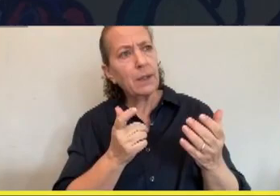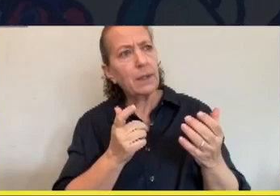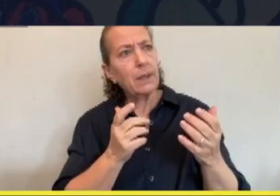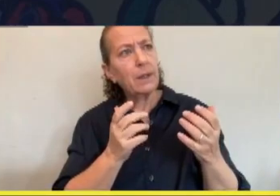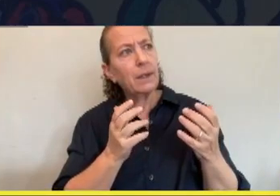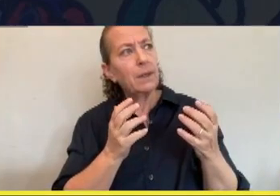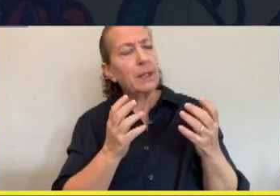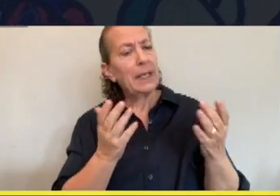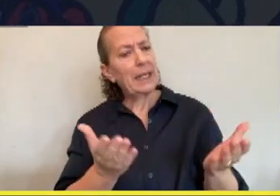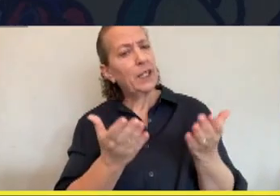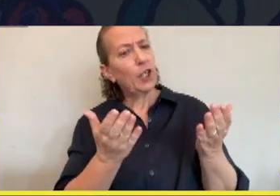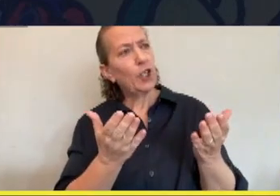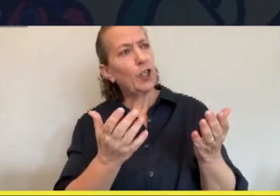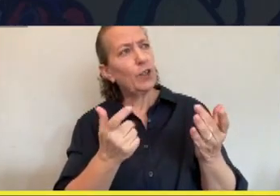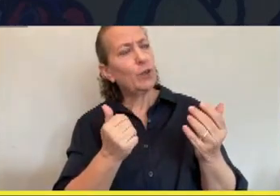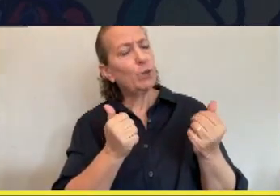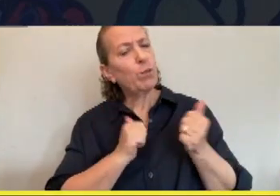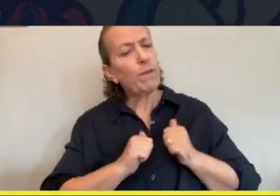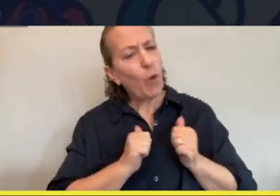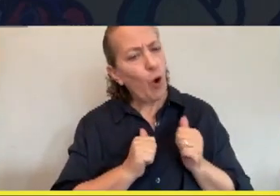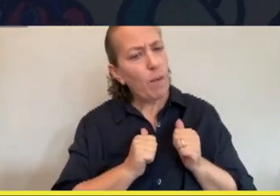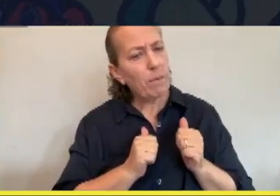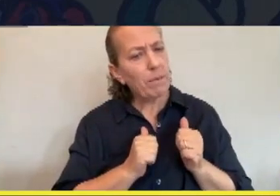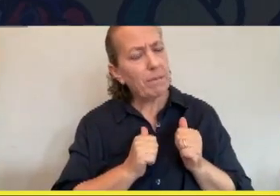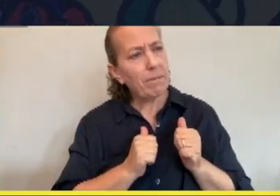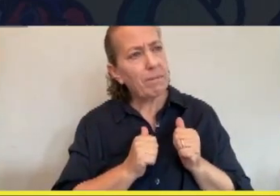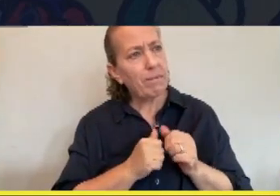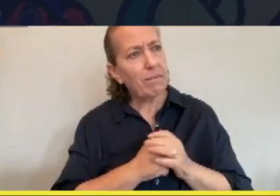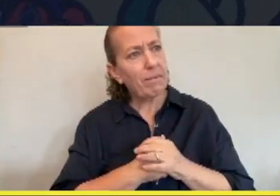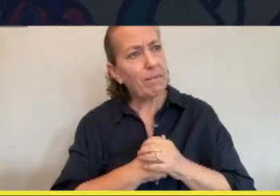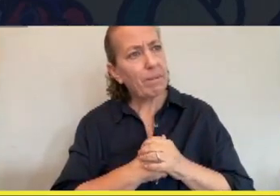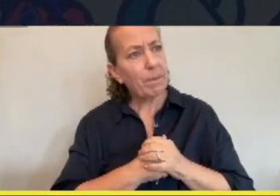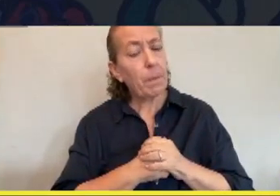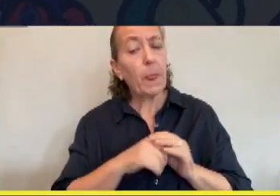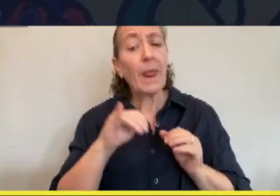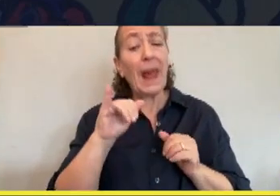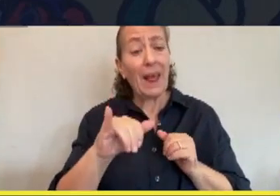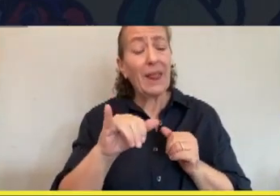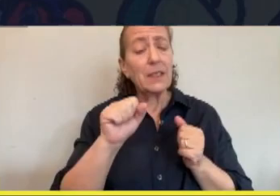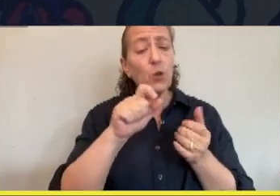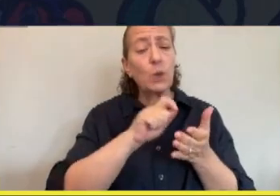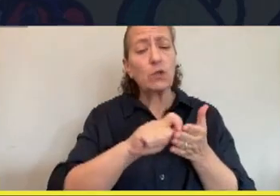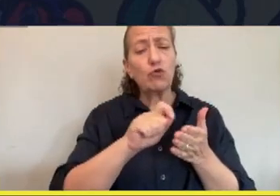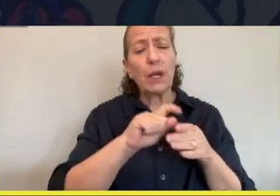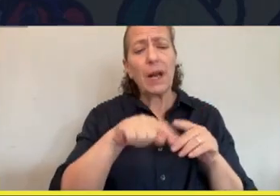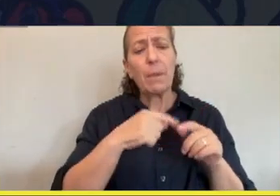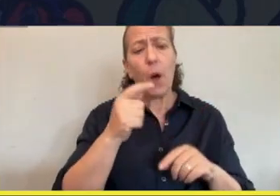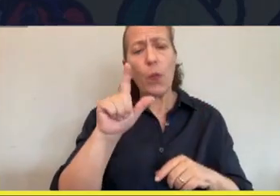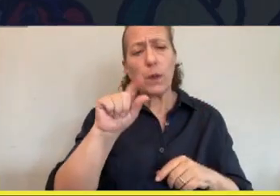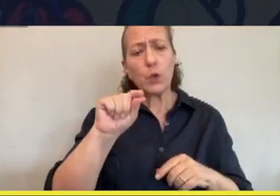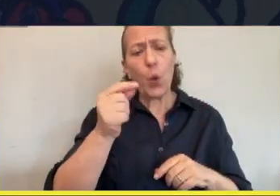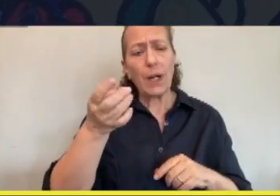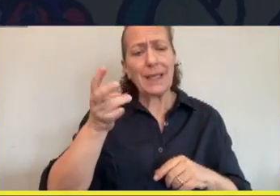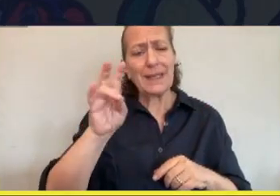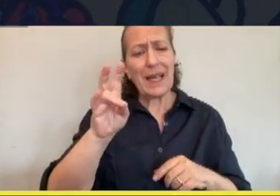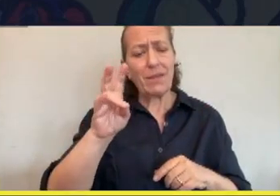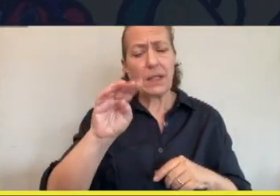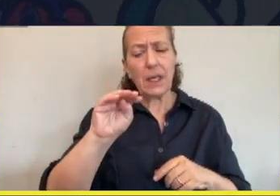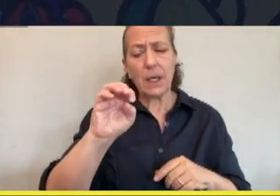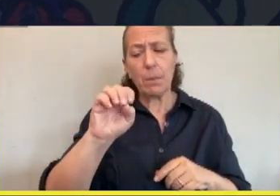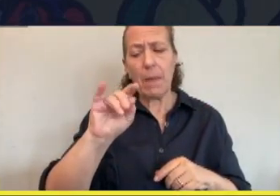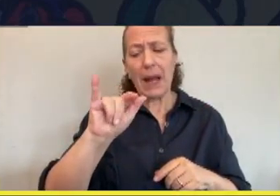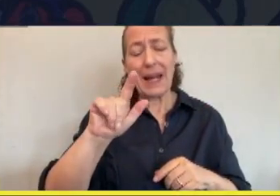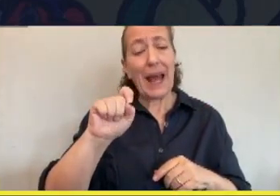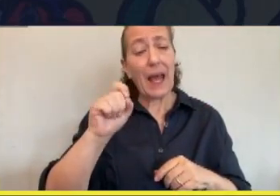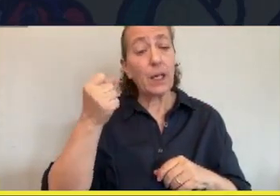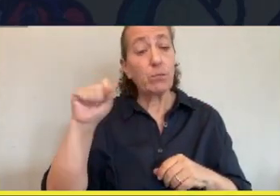for you folks. So this is a piece that was written about the 2017 Medicaid protests,